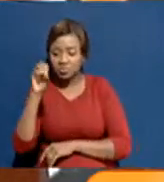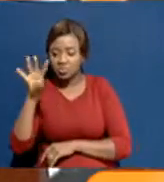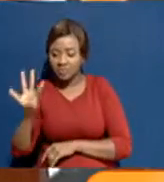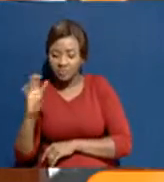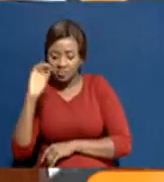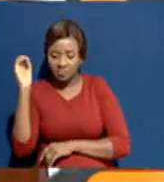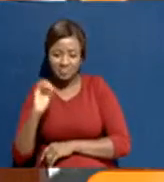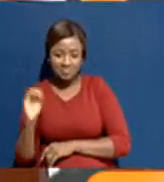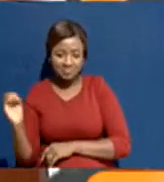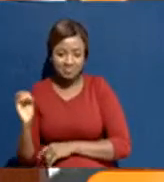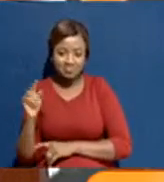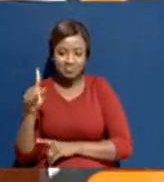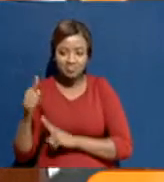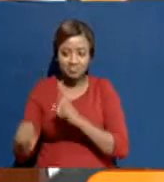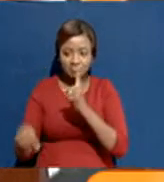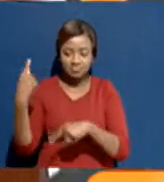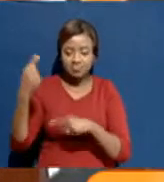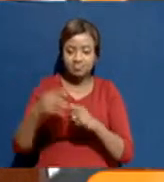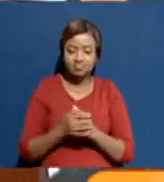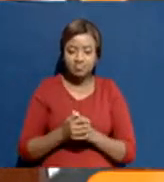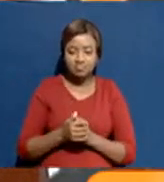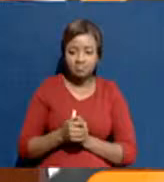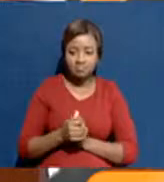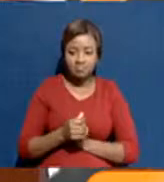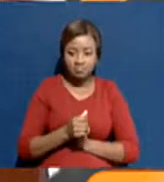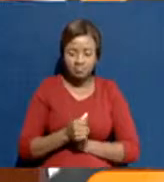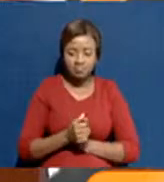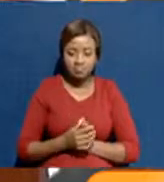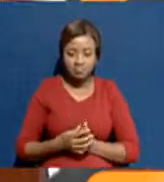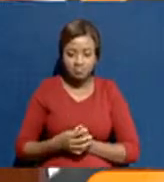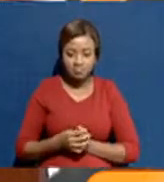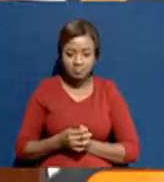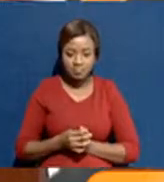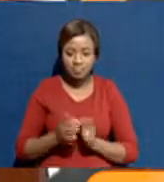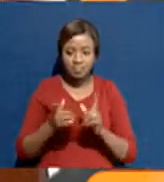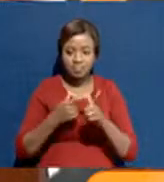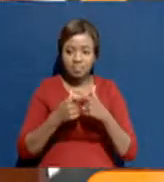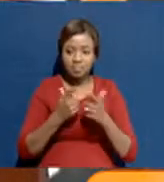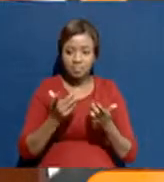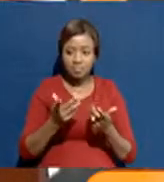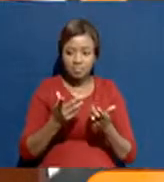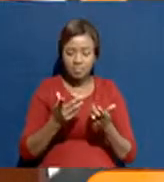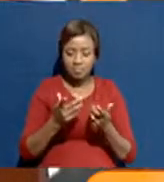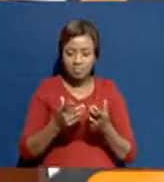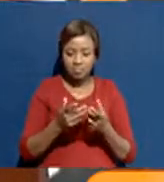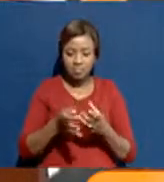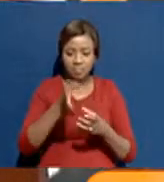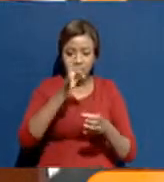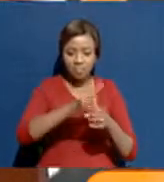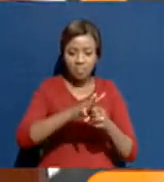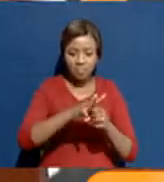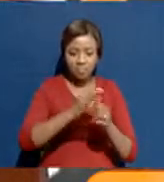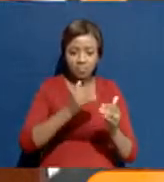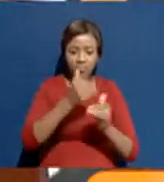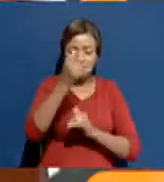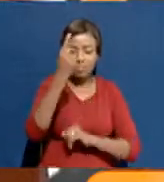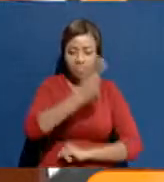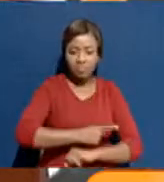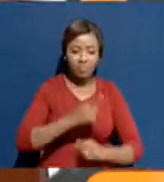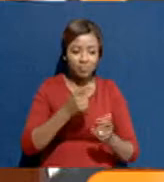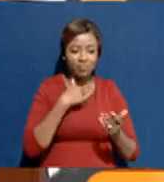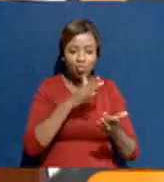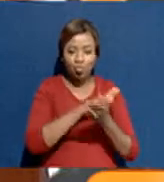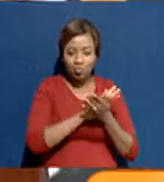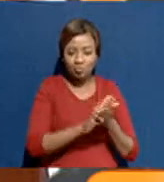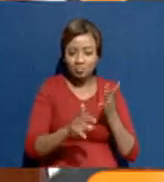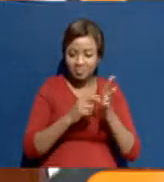50.04% of the vote and he wins, and the following day you are nothing, completely nothing. It is a winner